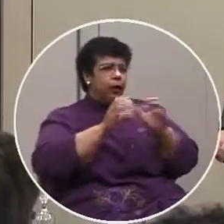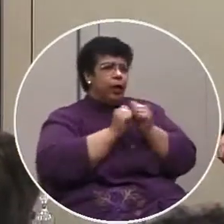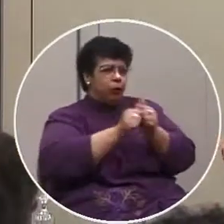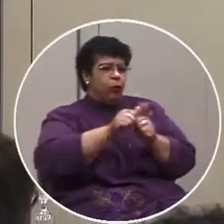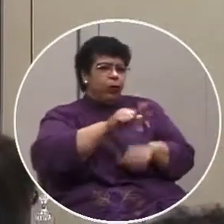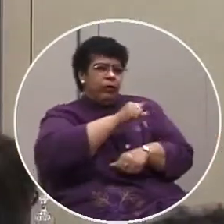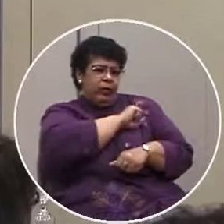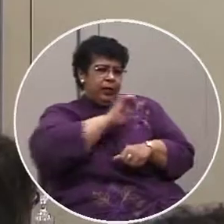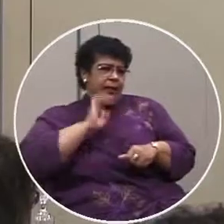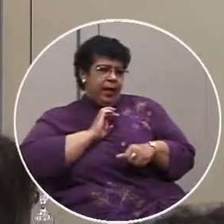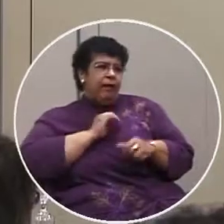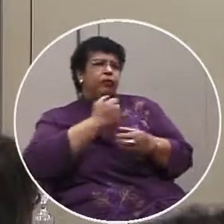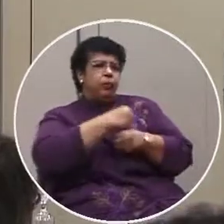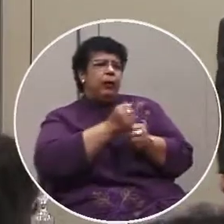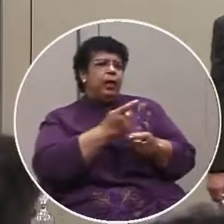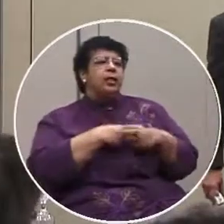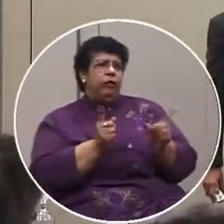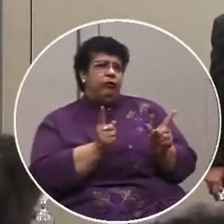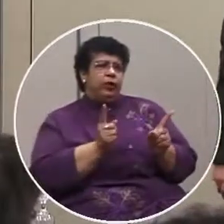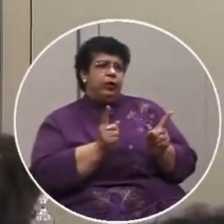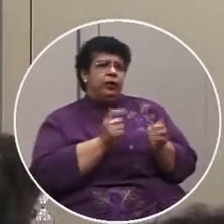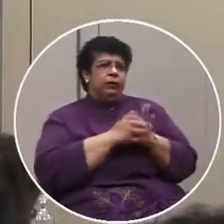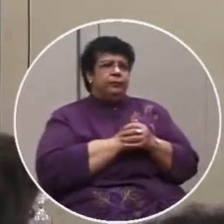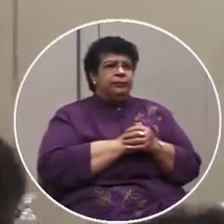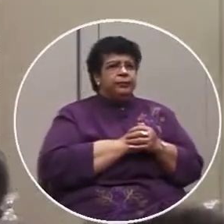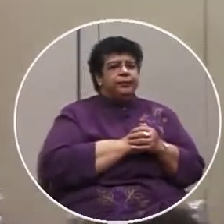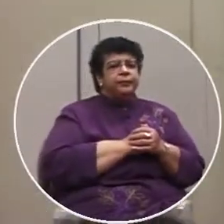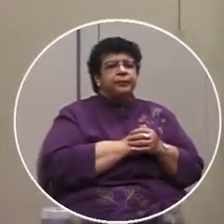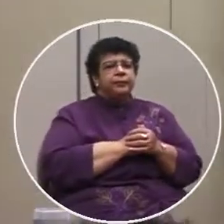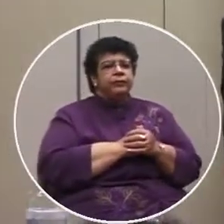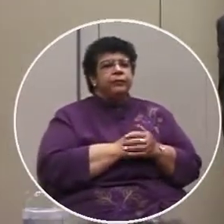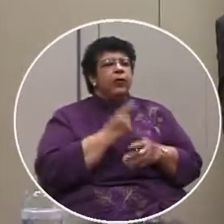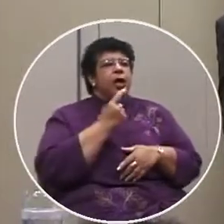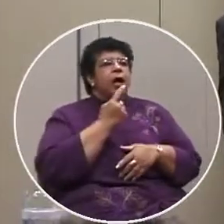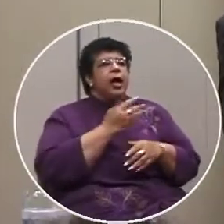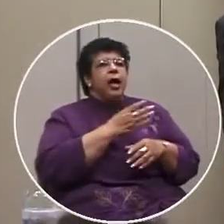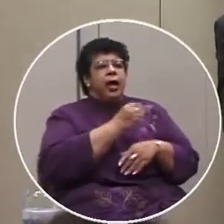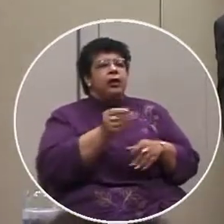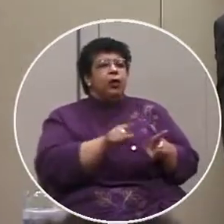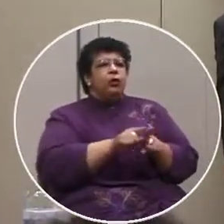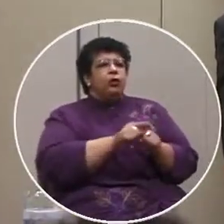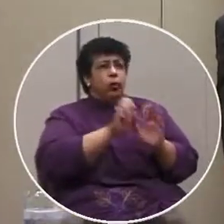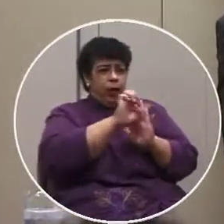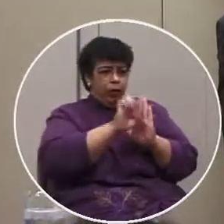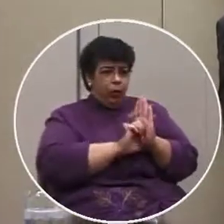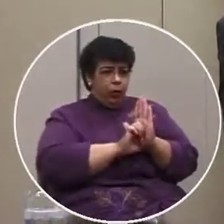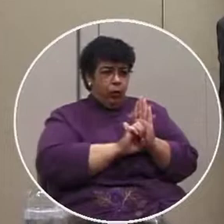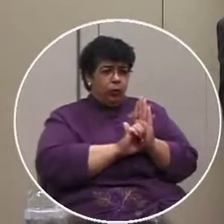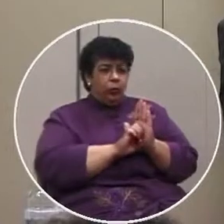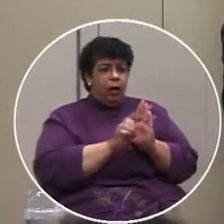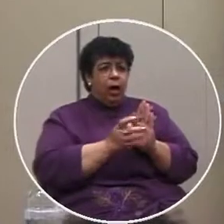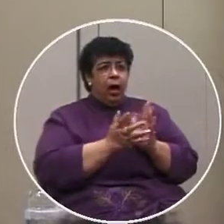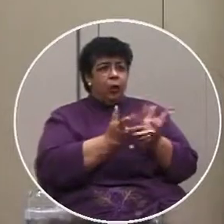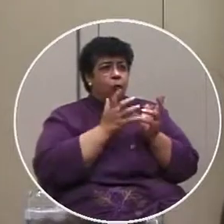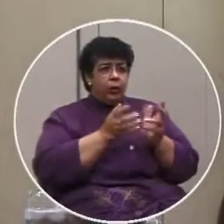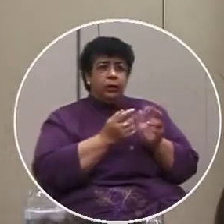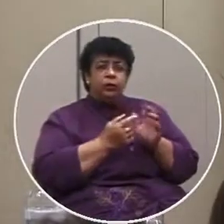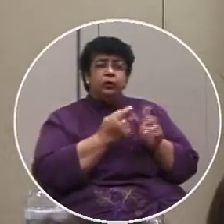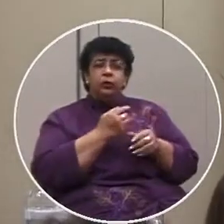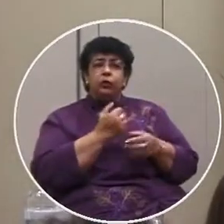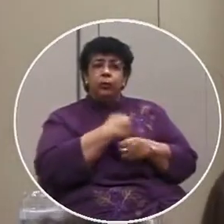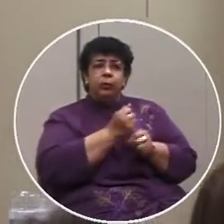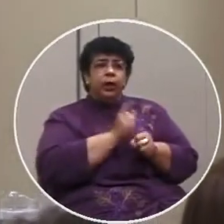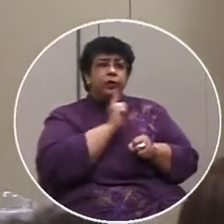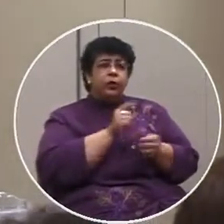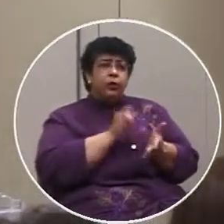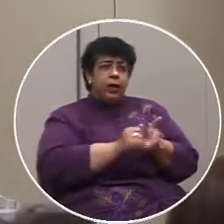Historical interpretations, they've changed over time. And ethical, I just want to say again, if you have questions about your plan, select the